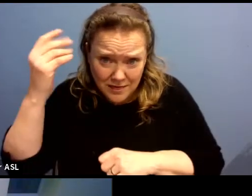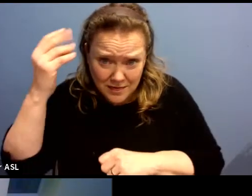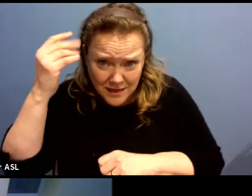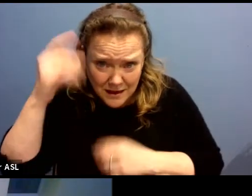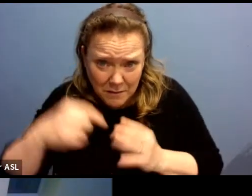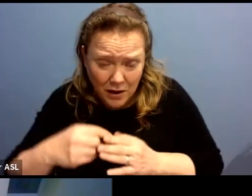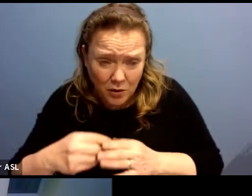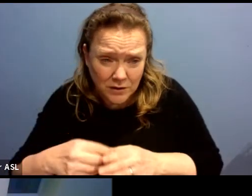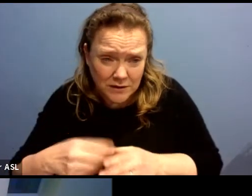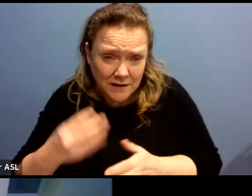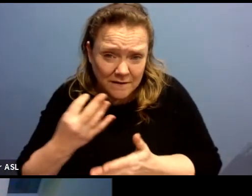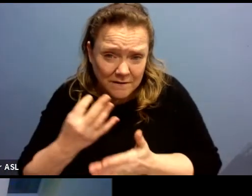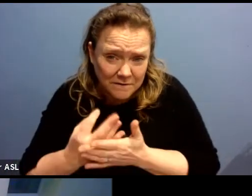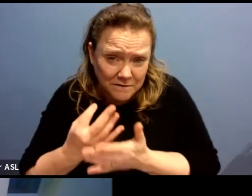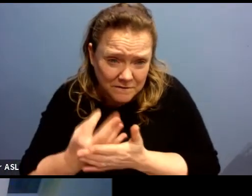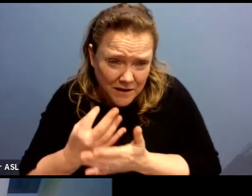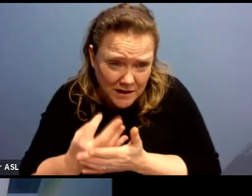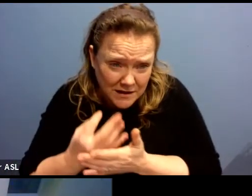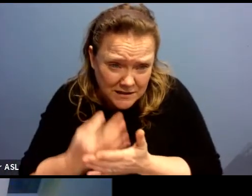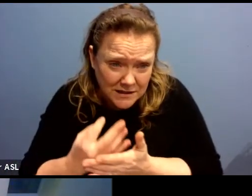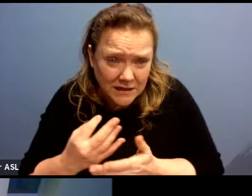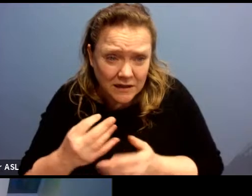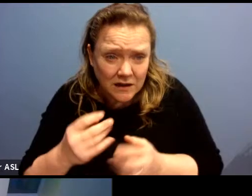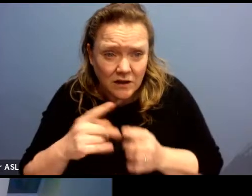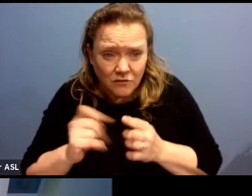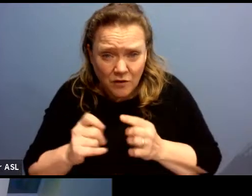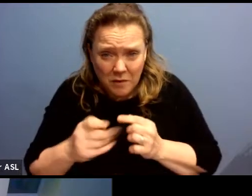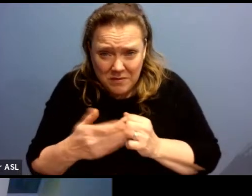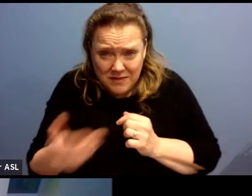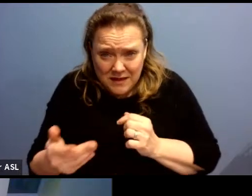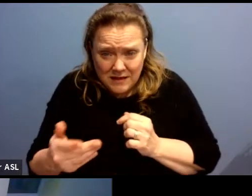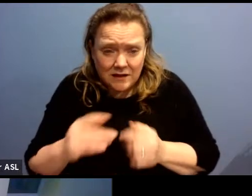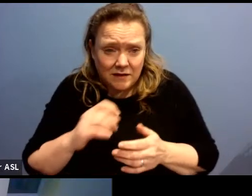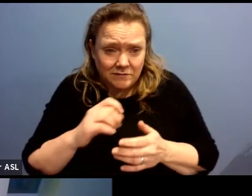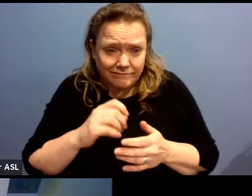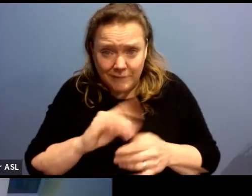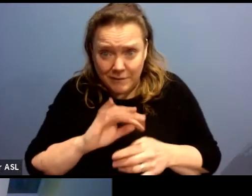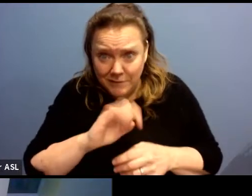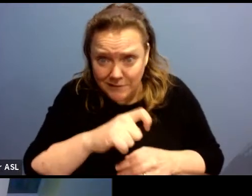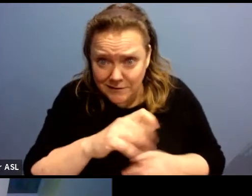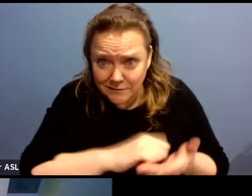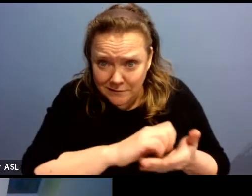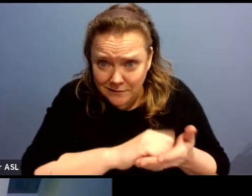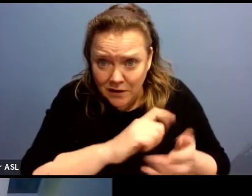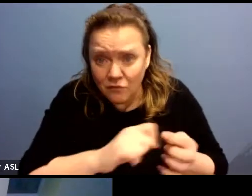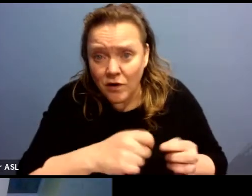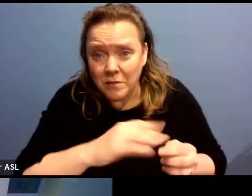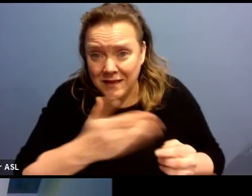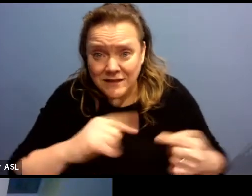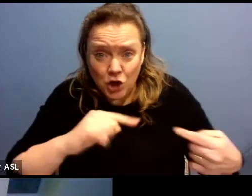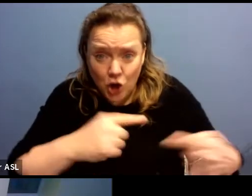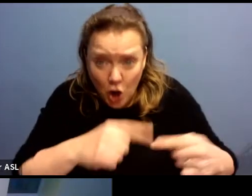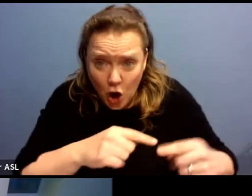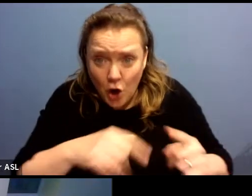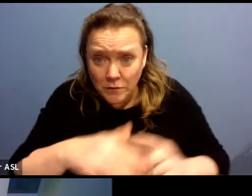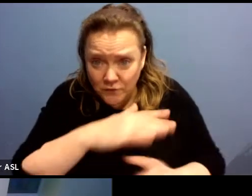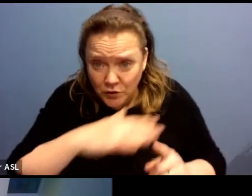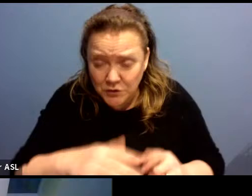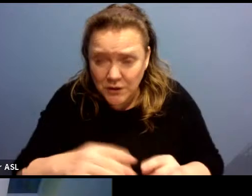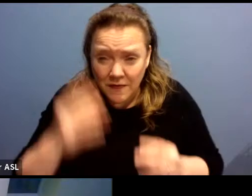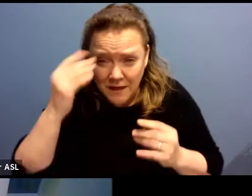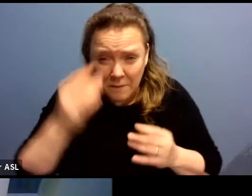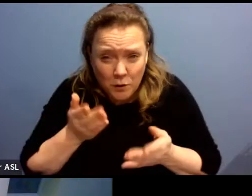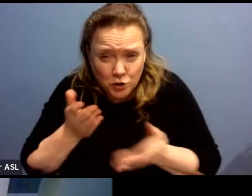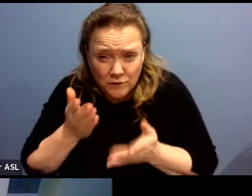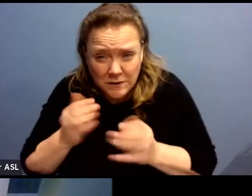defunding services that do harm to our communities and reinvest in services that will actually be safer for us,